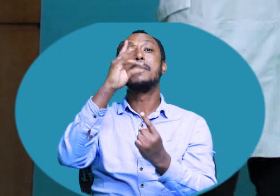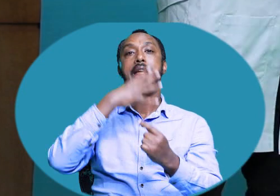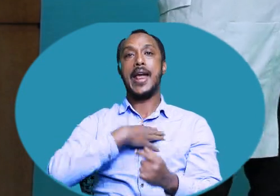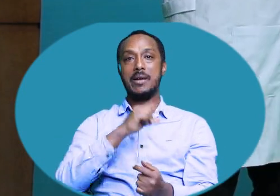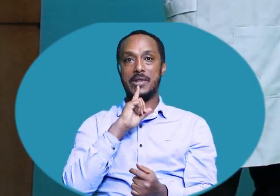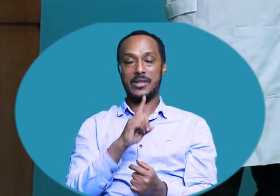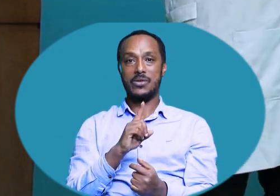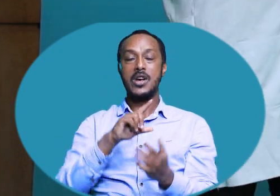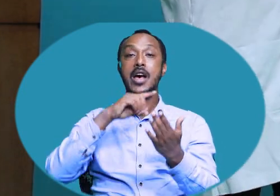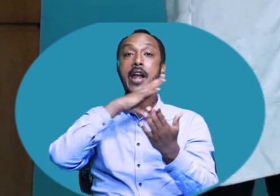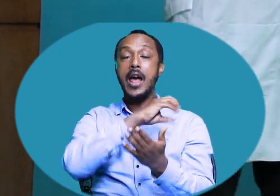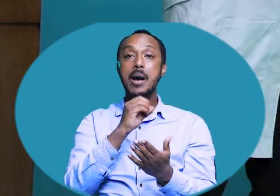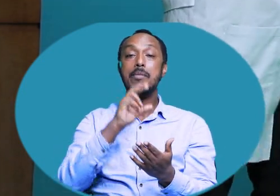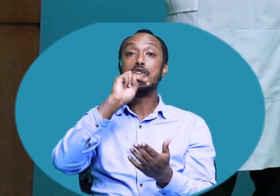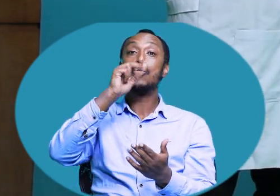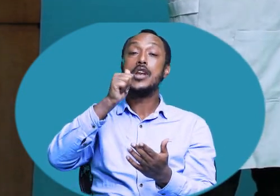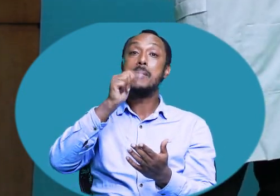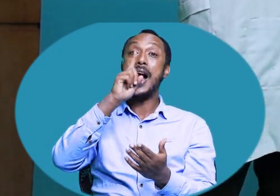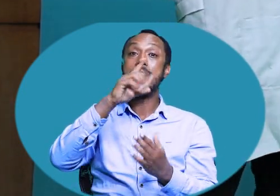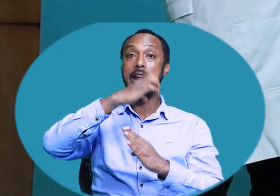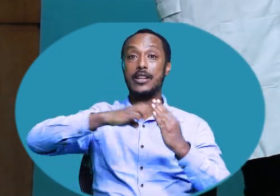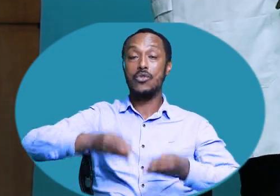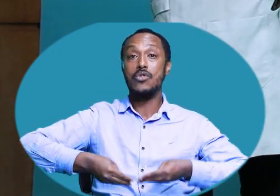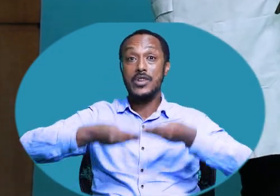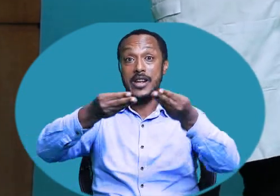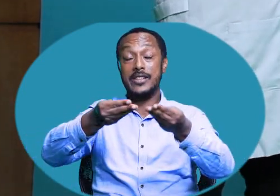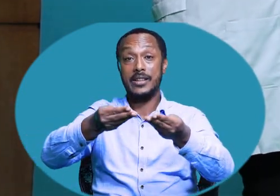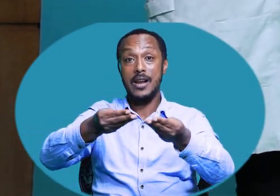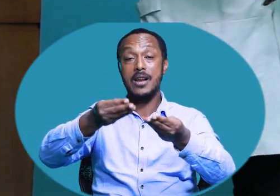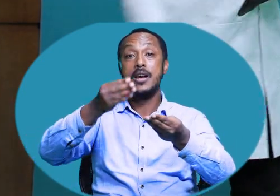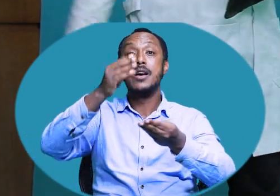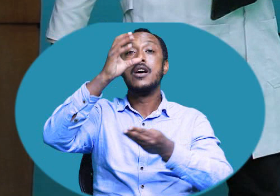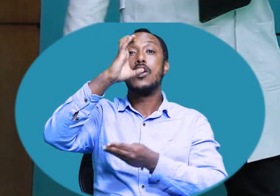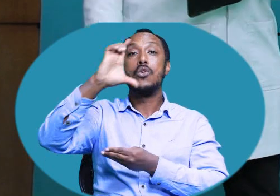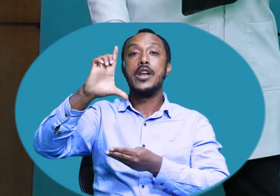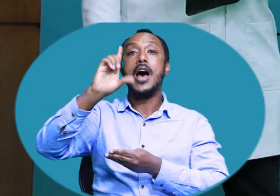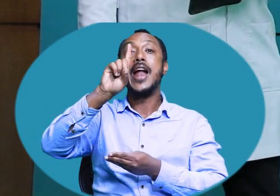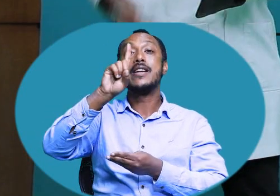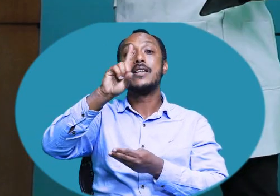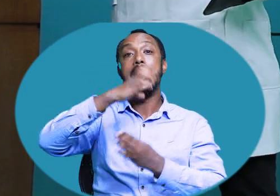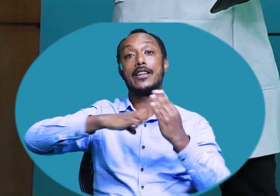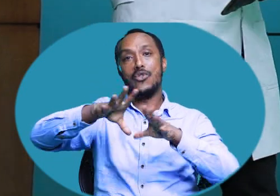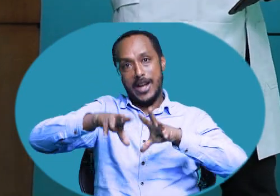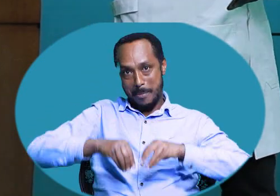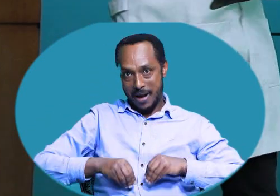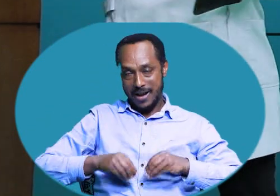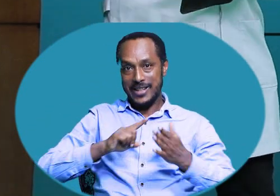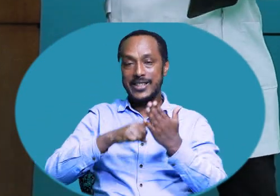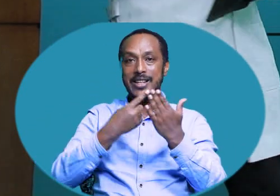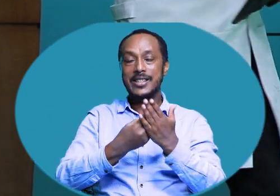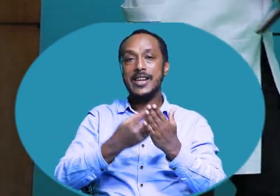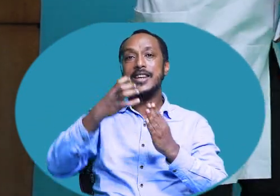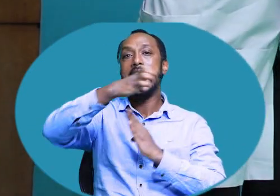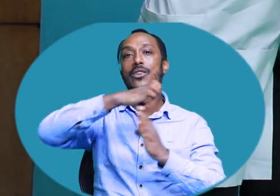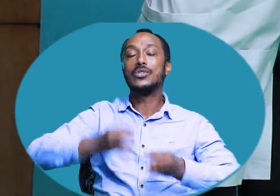to chlorine. Sodium loses one electron, chlorine gains one electron. Therefore, sodium chlorides are ionic compounds because it contains